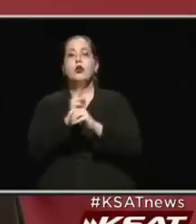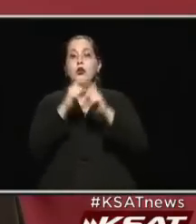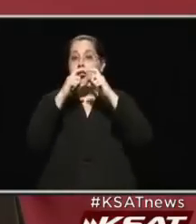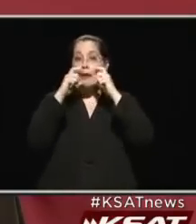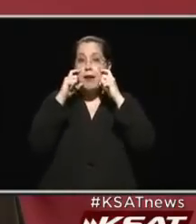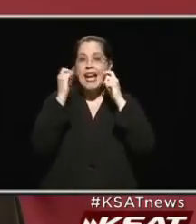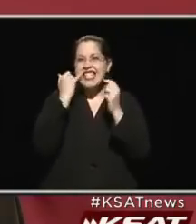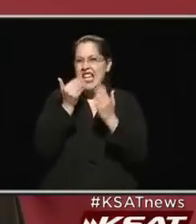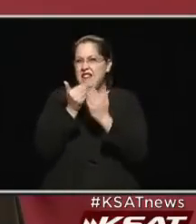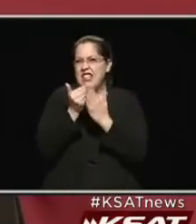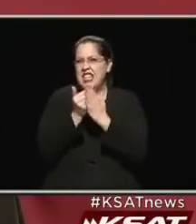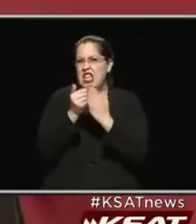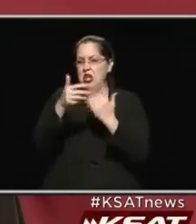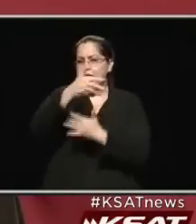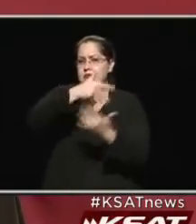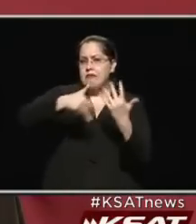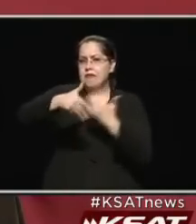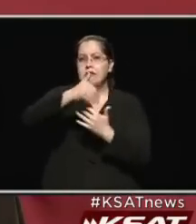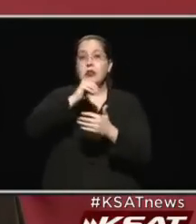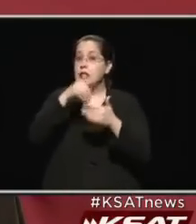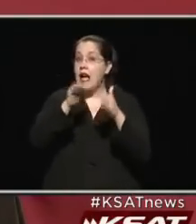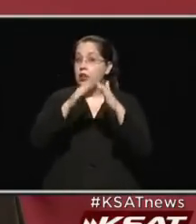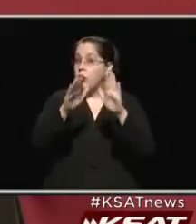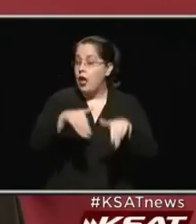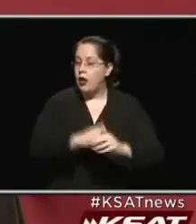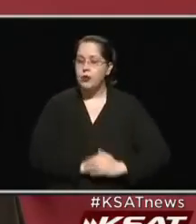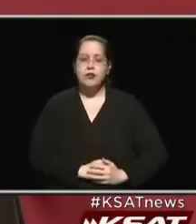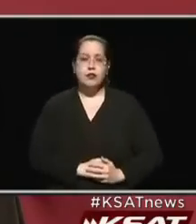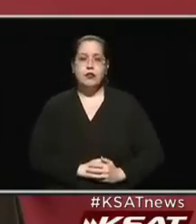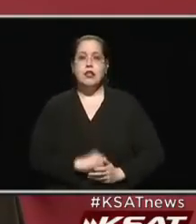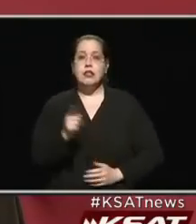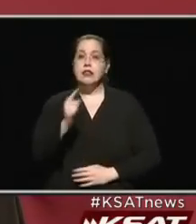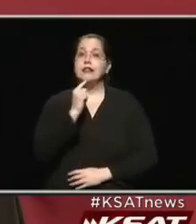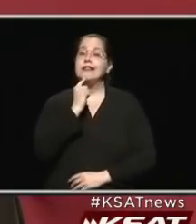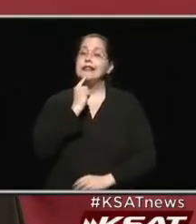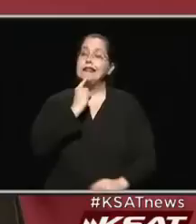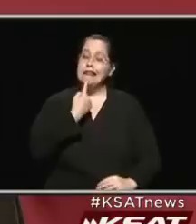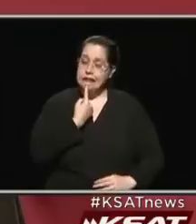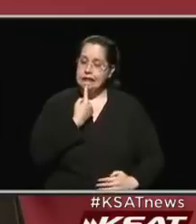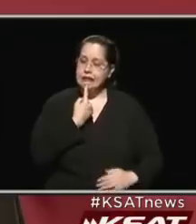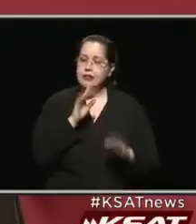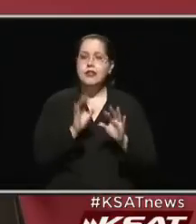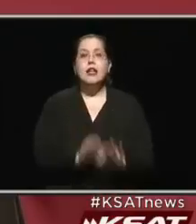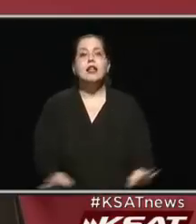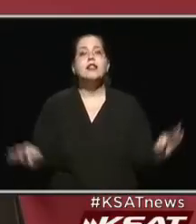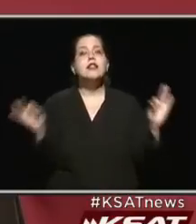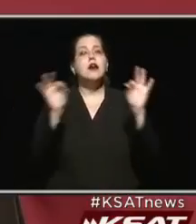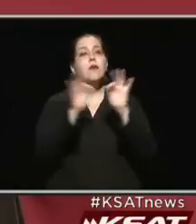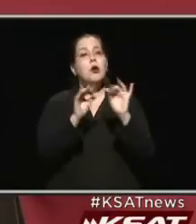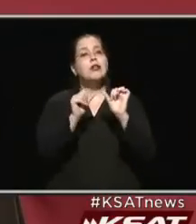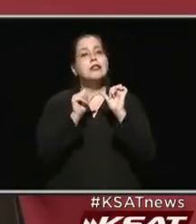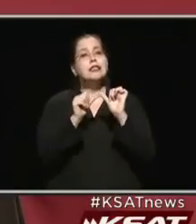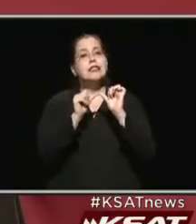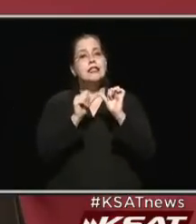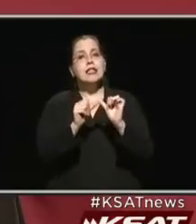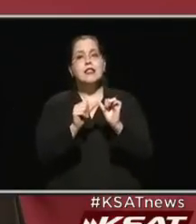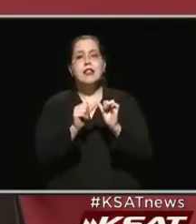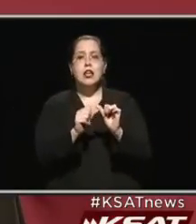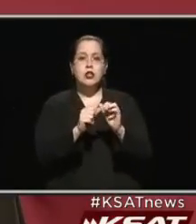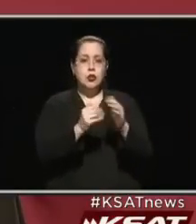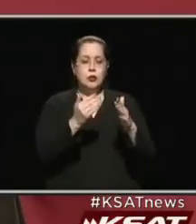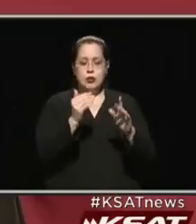you're within proximity of someone who's not in the household. This is very serious. It's important to continue to mind the public